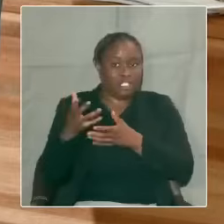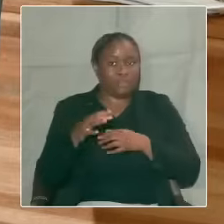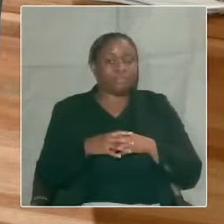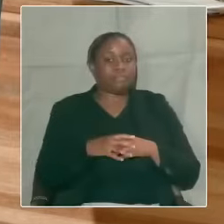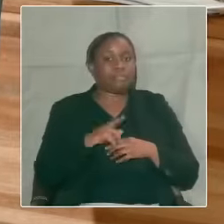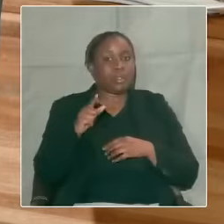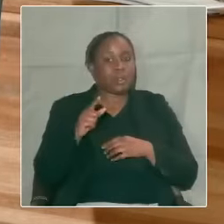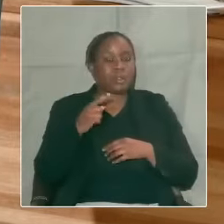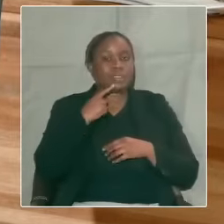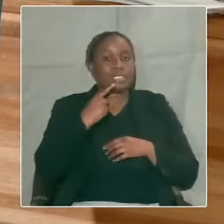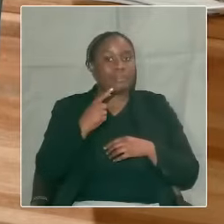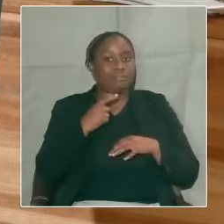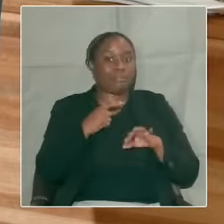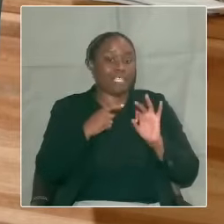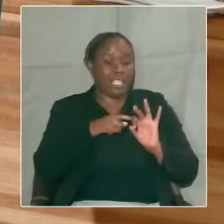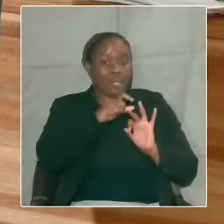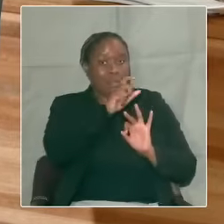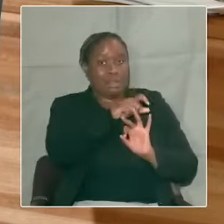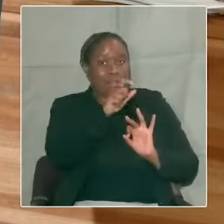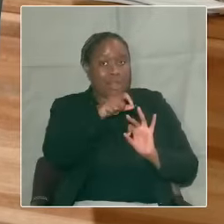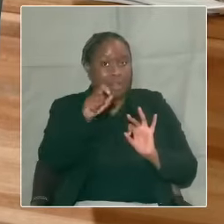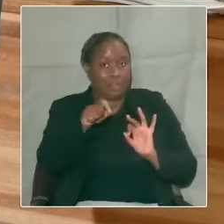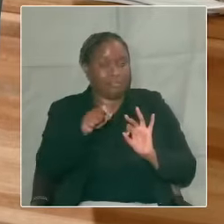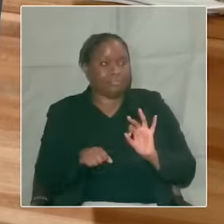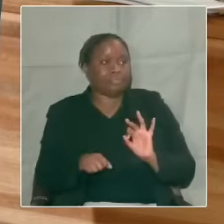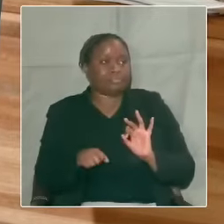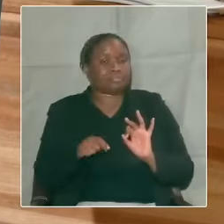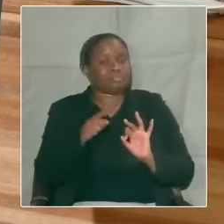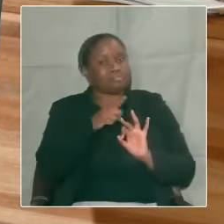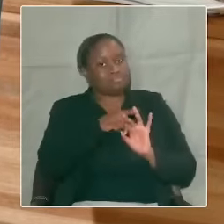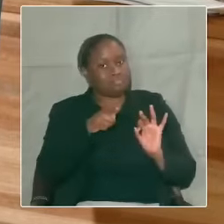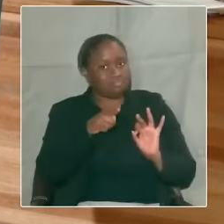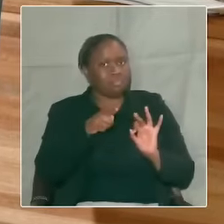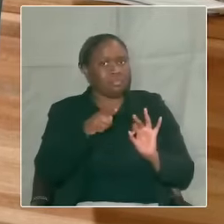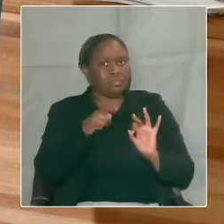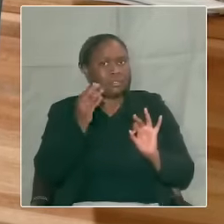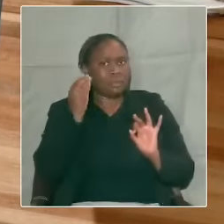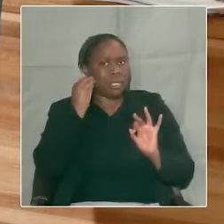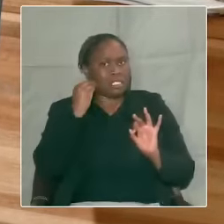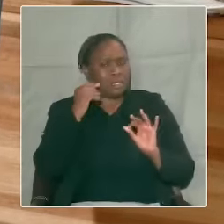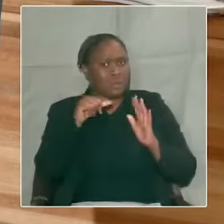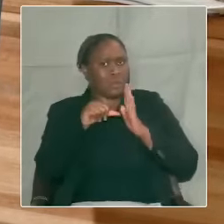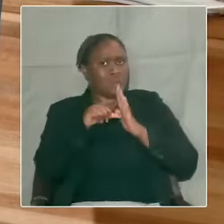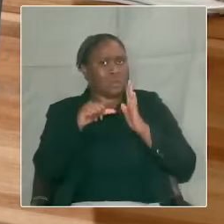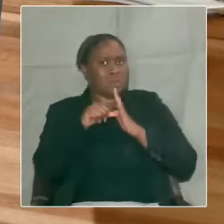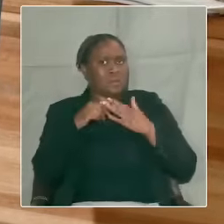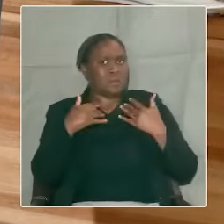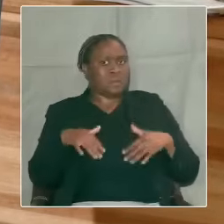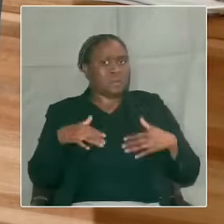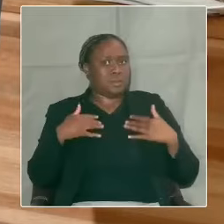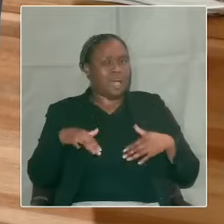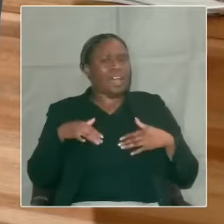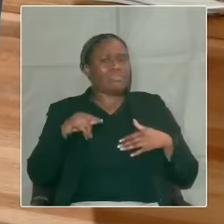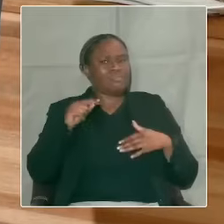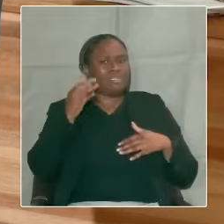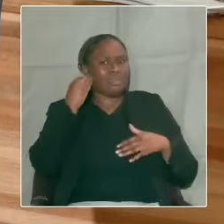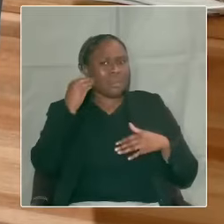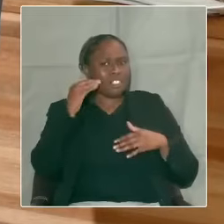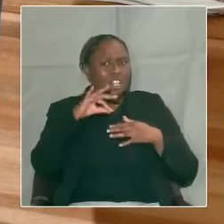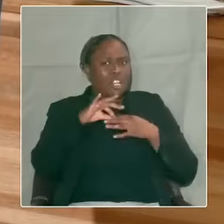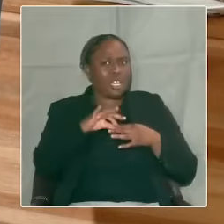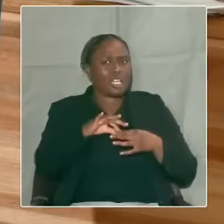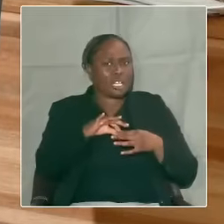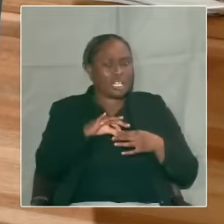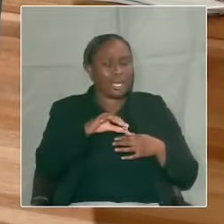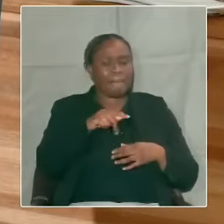3 people who had information that is relevant in respect of the